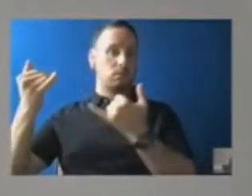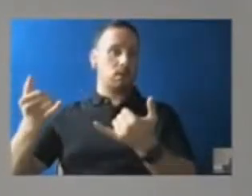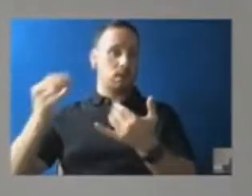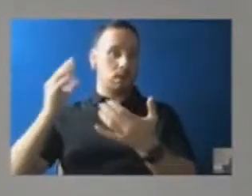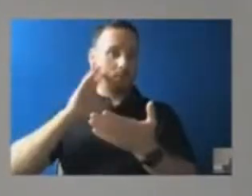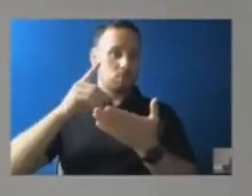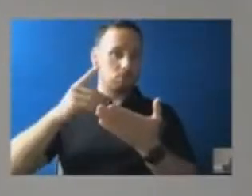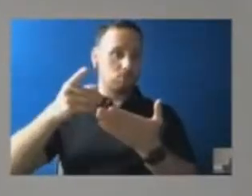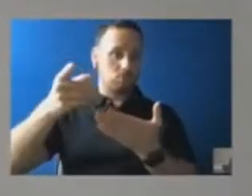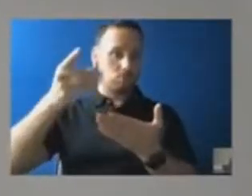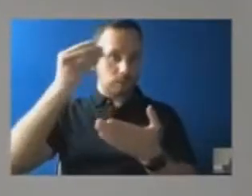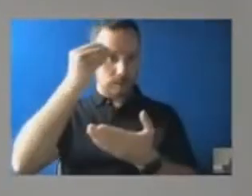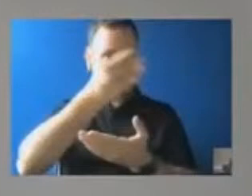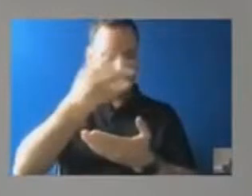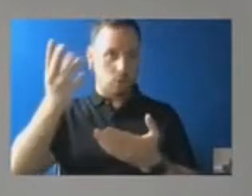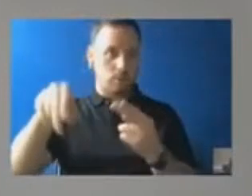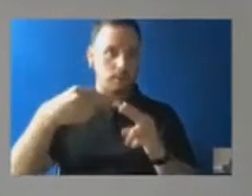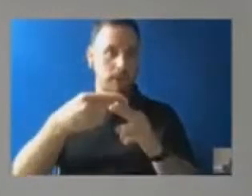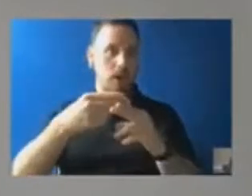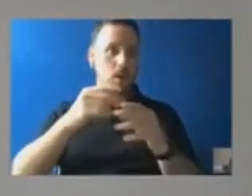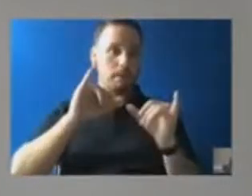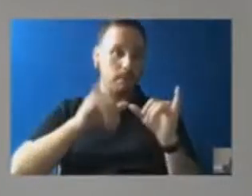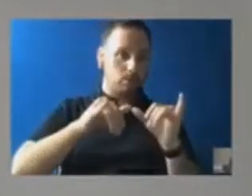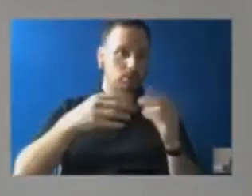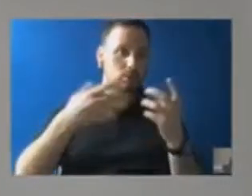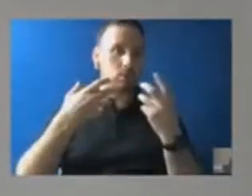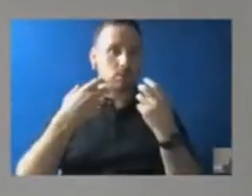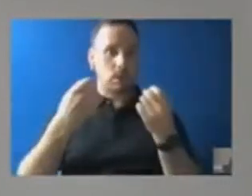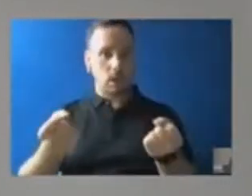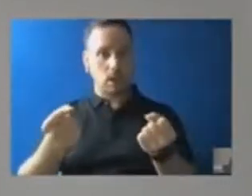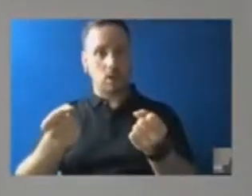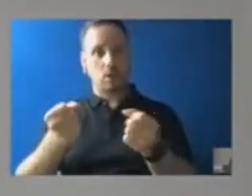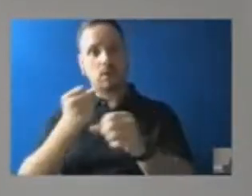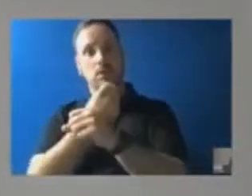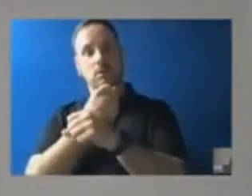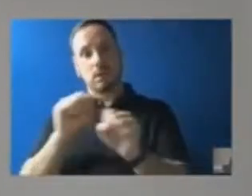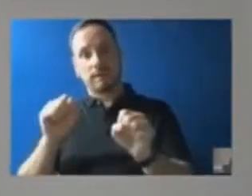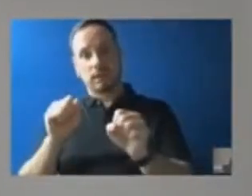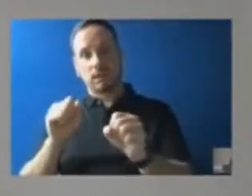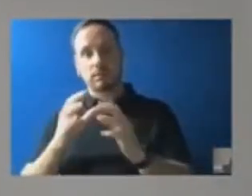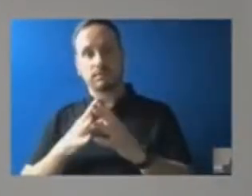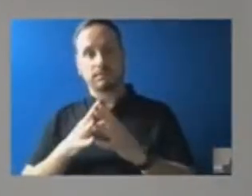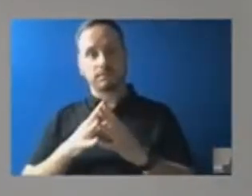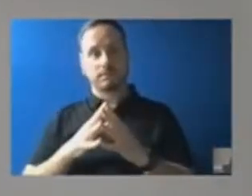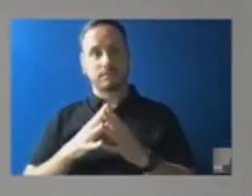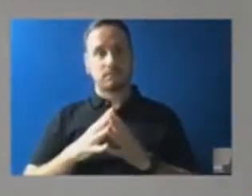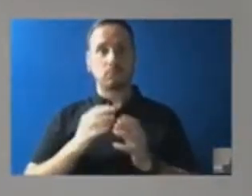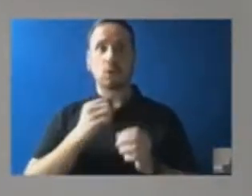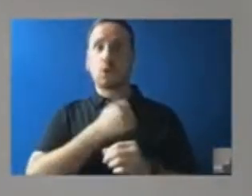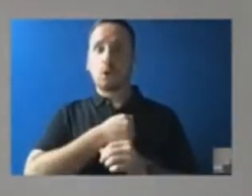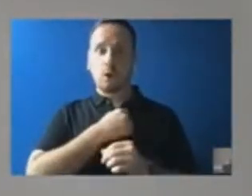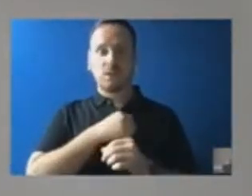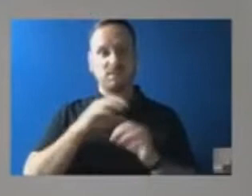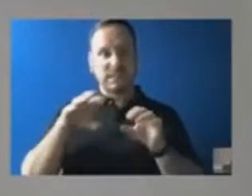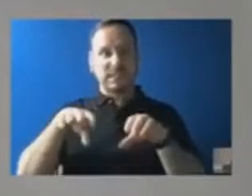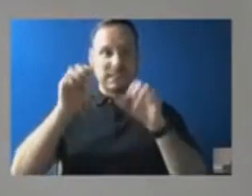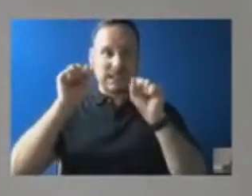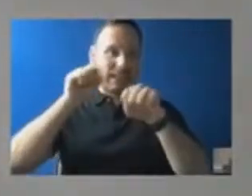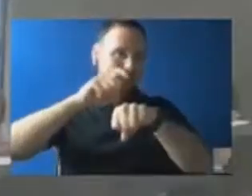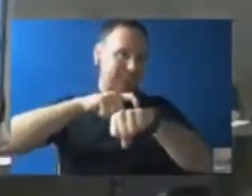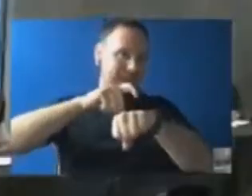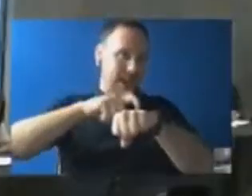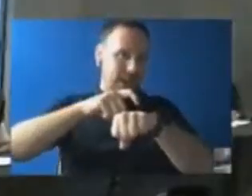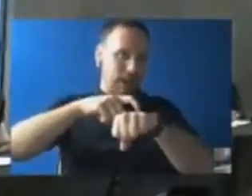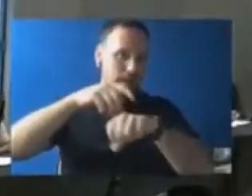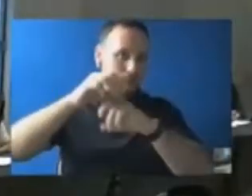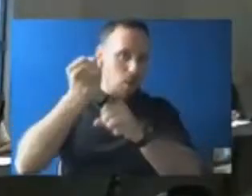health and safety. We apologize. It takes us a few minutes in transition just so we can wipe everything down, put mask on, and step away.